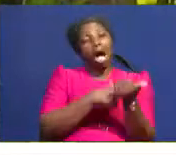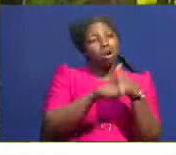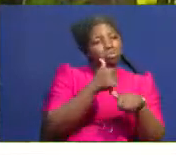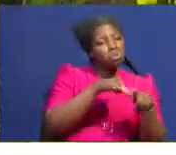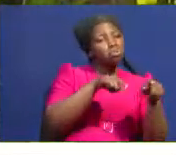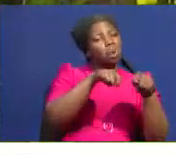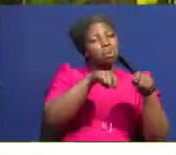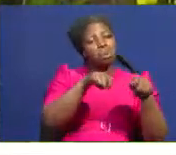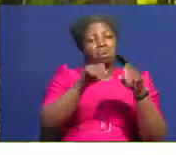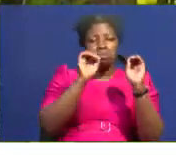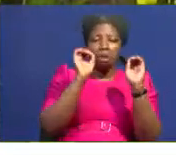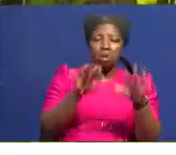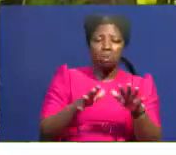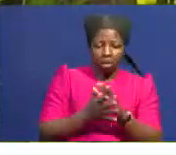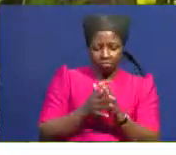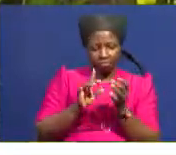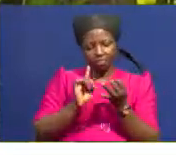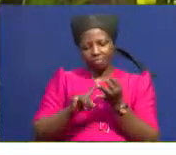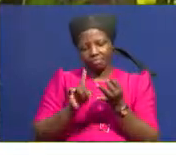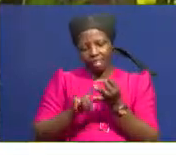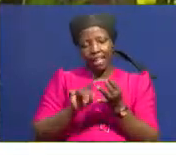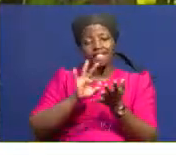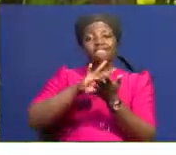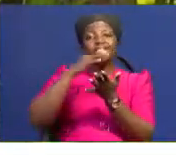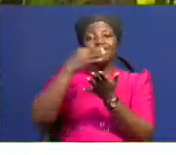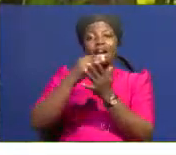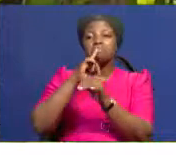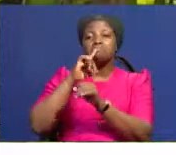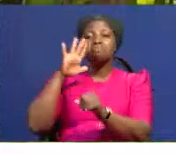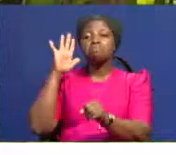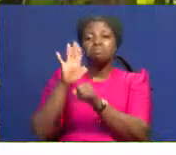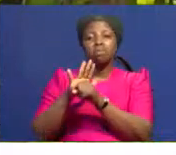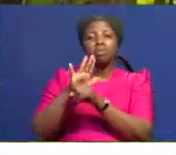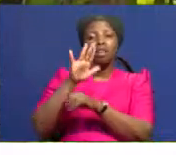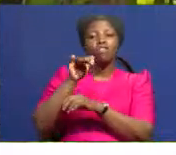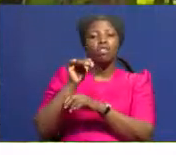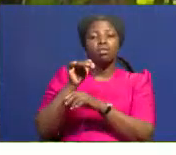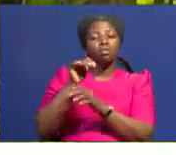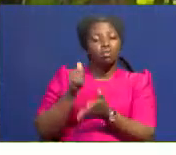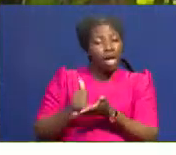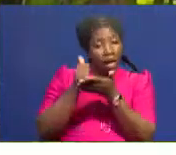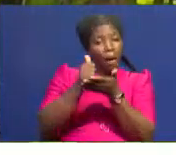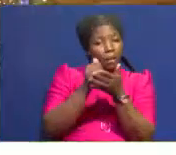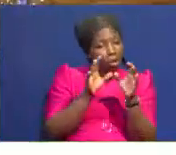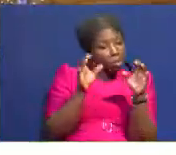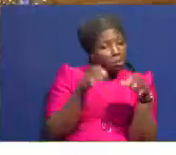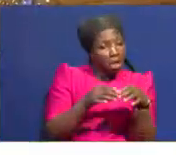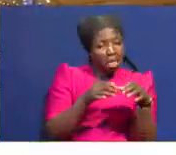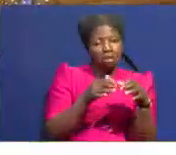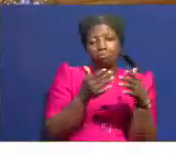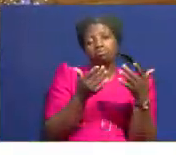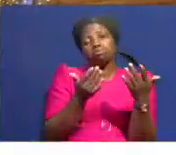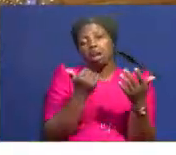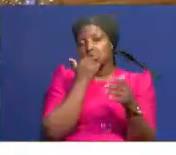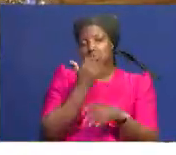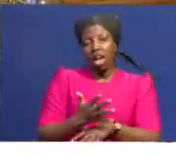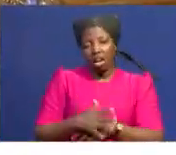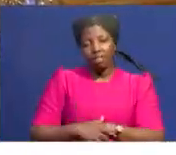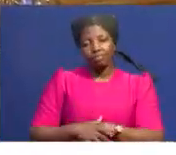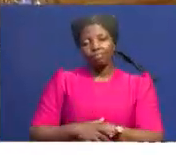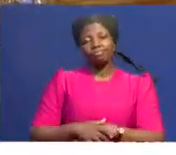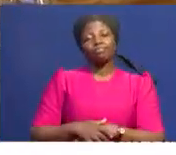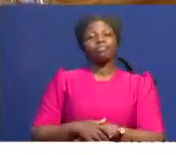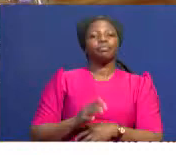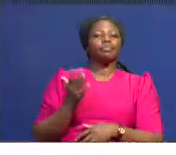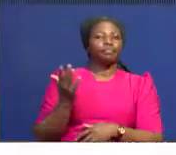no for provision of funds that were promised to help the community be resilient. The operationalization of